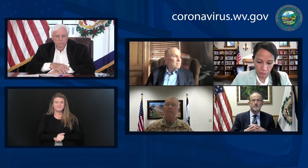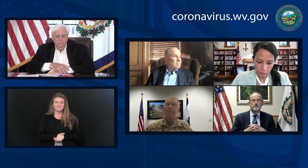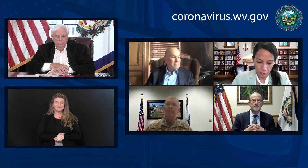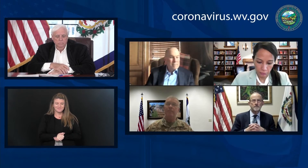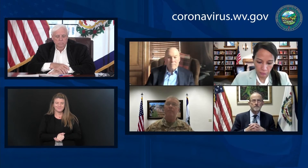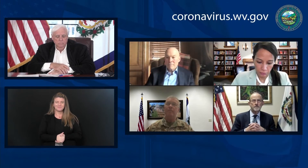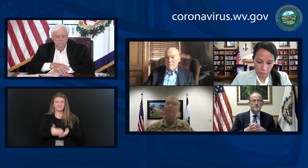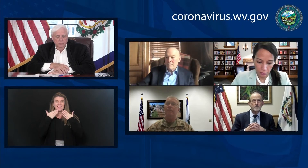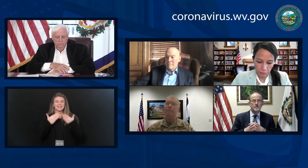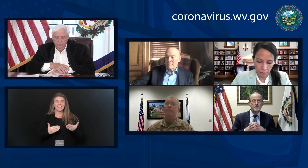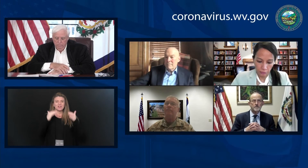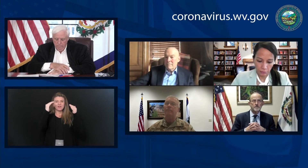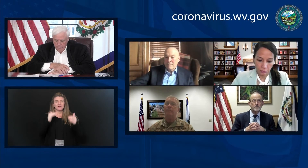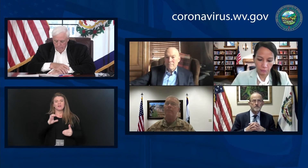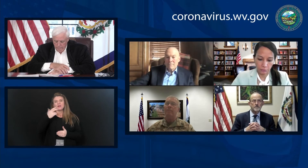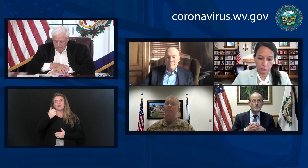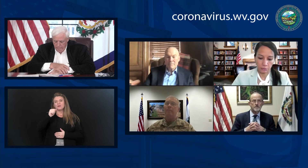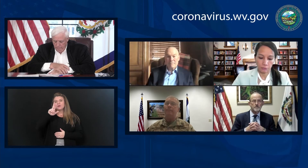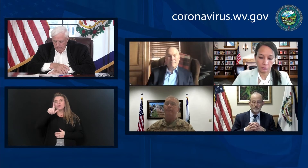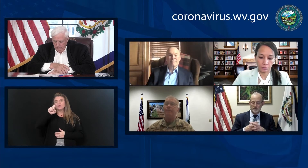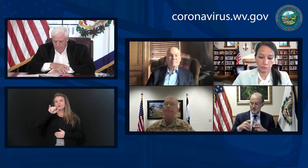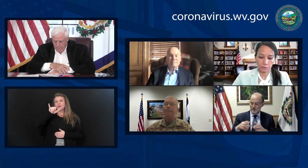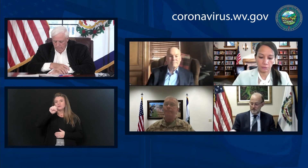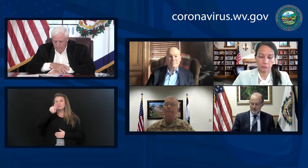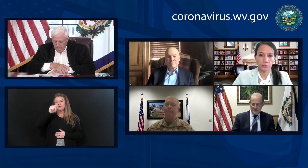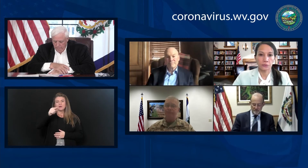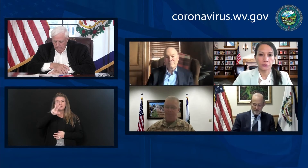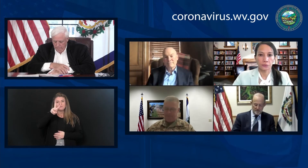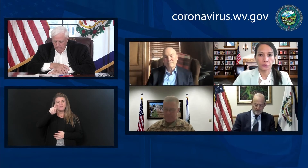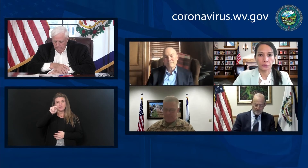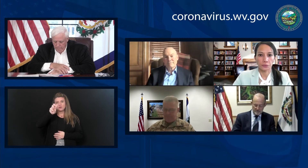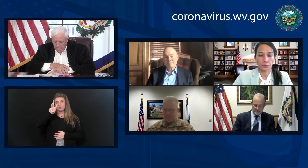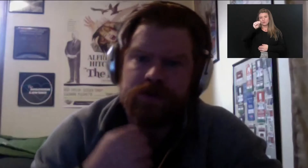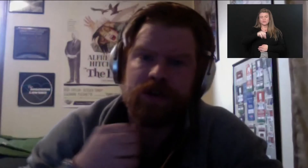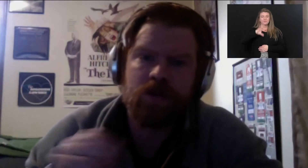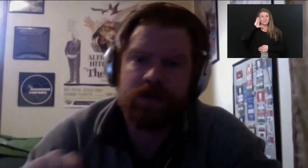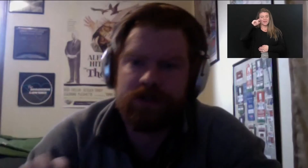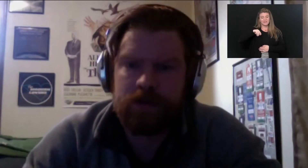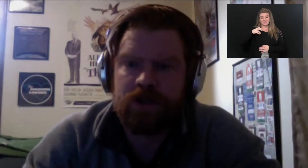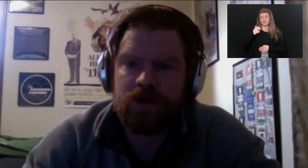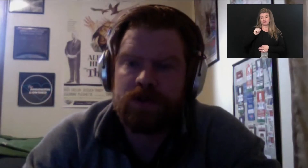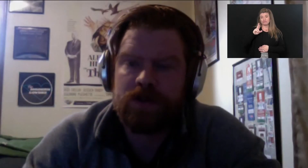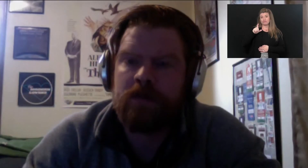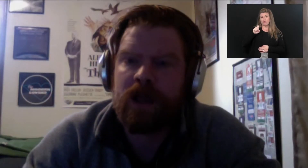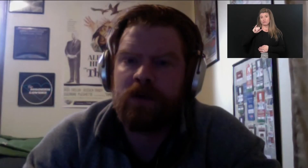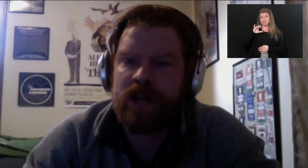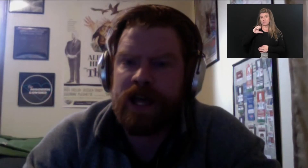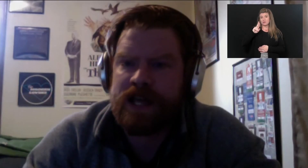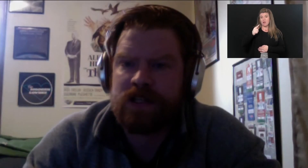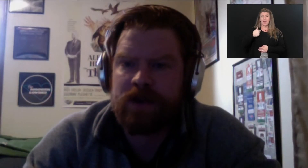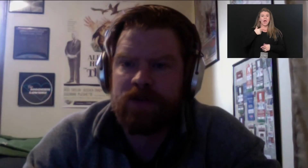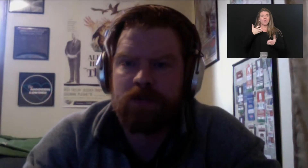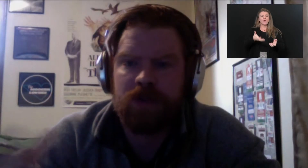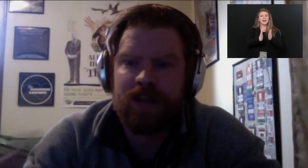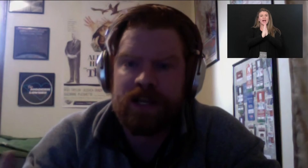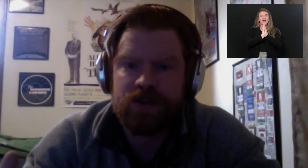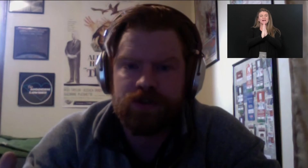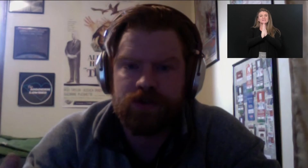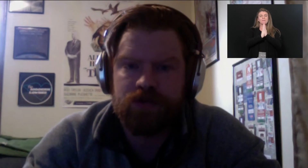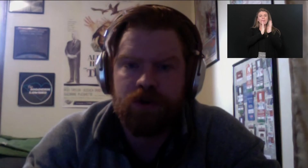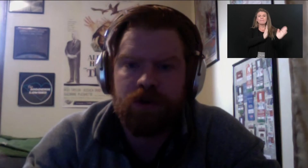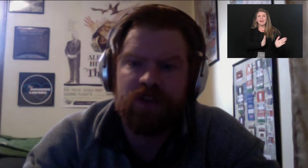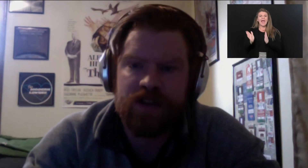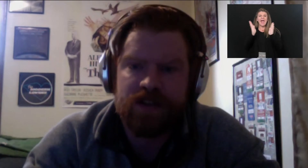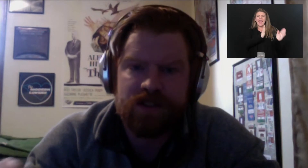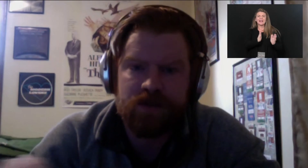All right, thank you, Kenny. Next to Charles Young with WV News. Hi, this is Charles Young with WV News. I wanted to ask about the plans